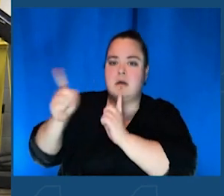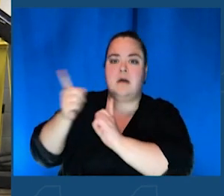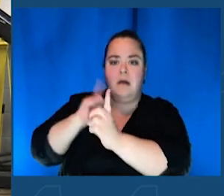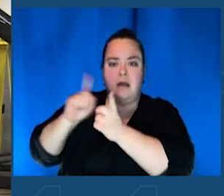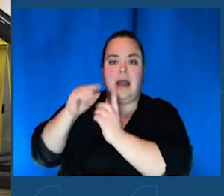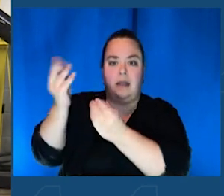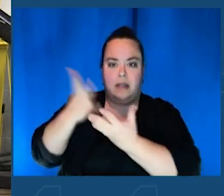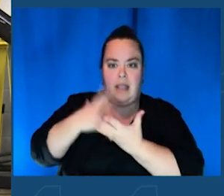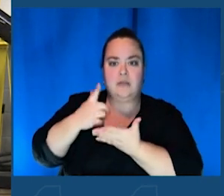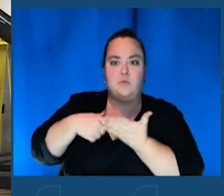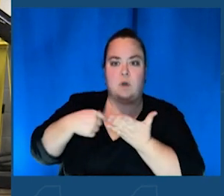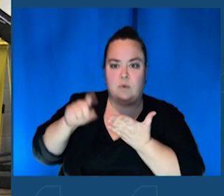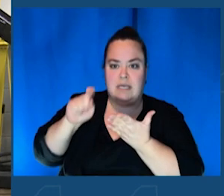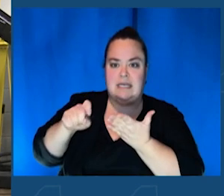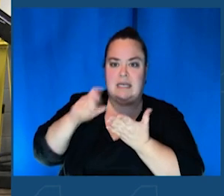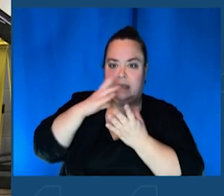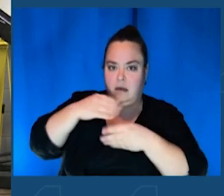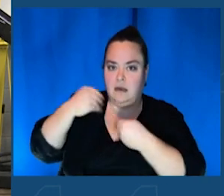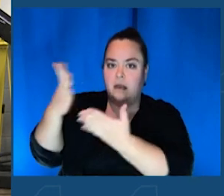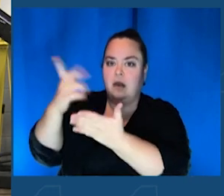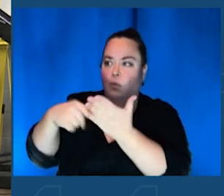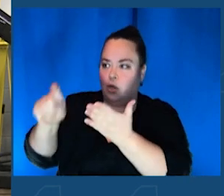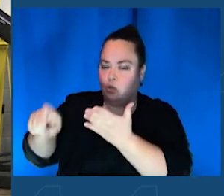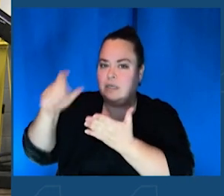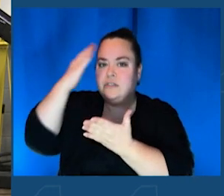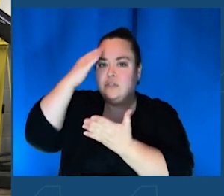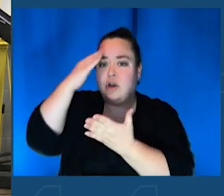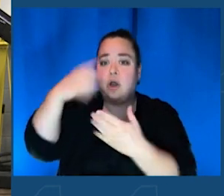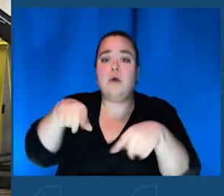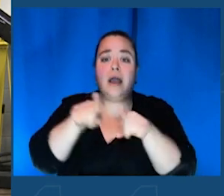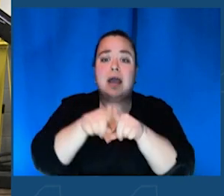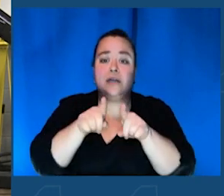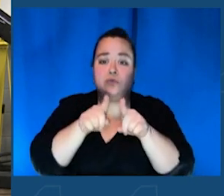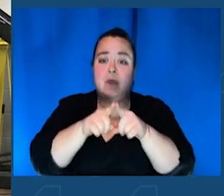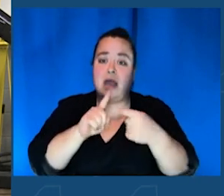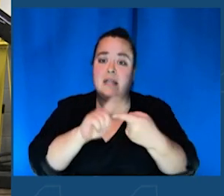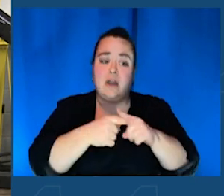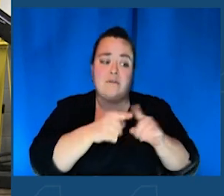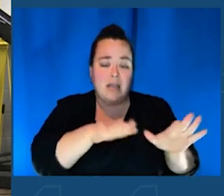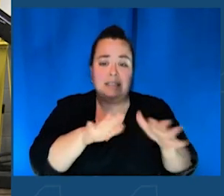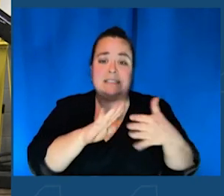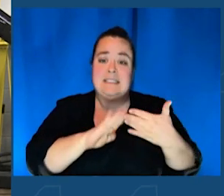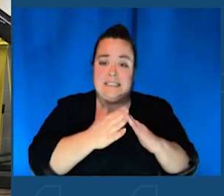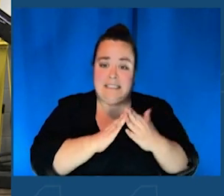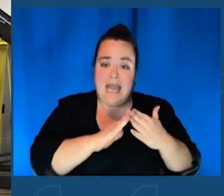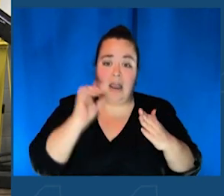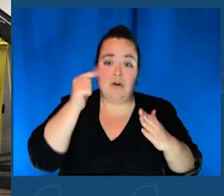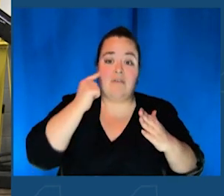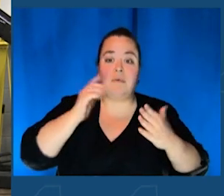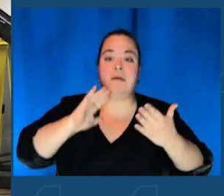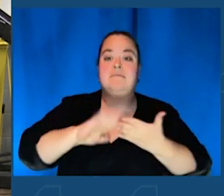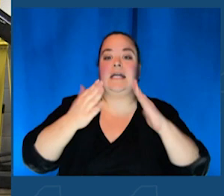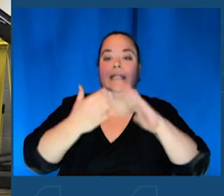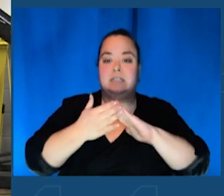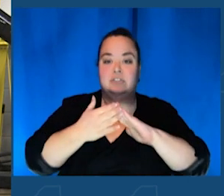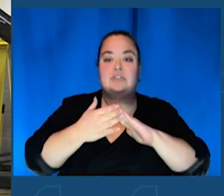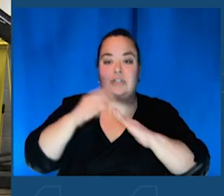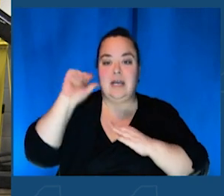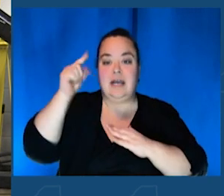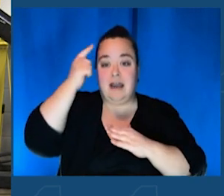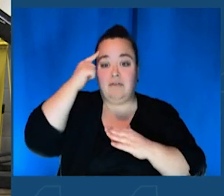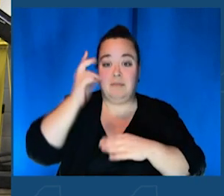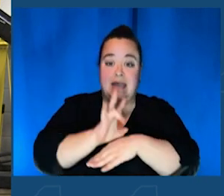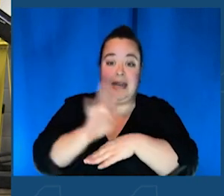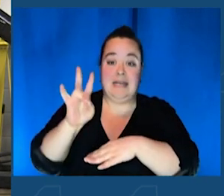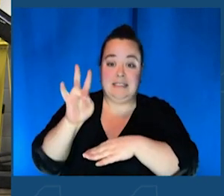letting them what they need to know, as well as to our friends in town government and village government. At 7 a.m. and 7 p.m. every day, we have a